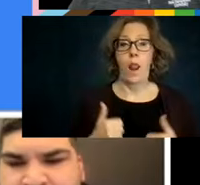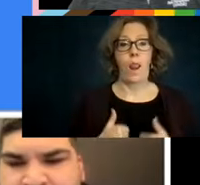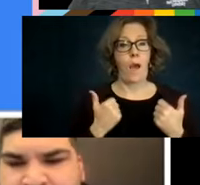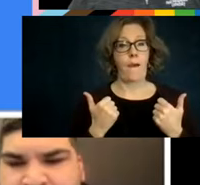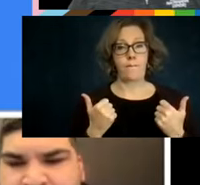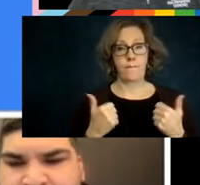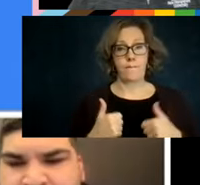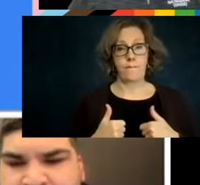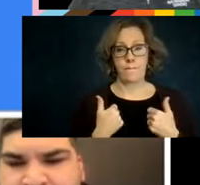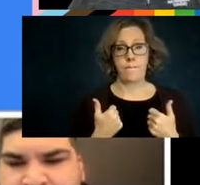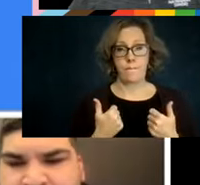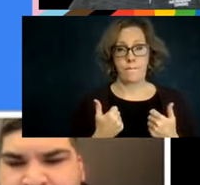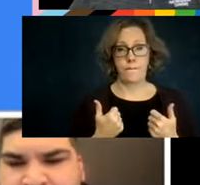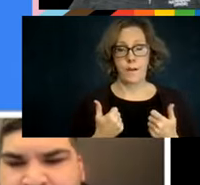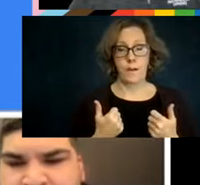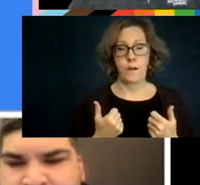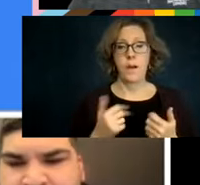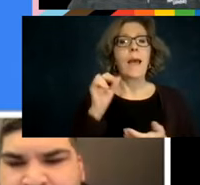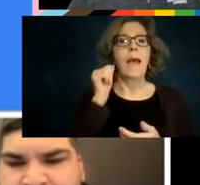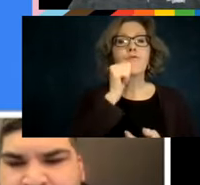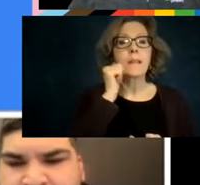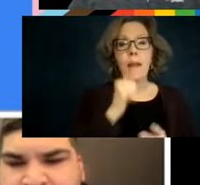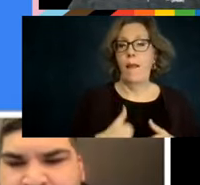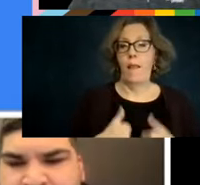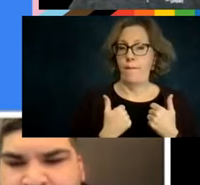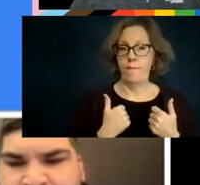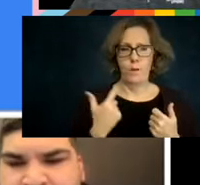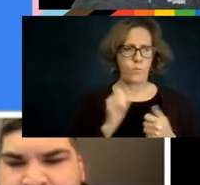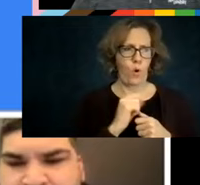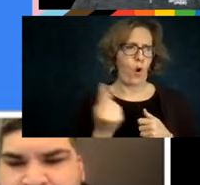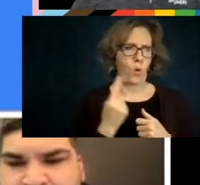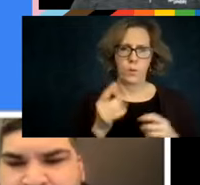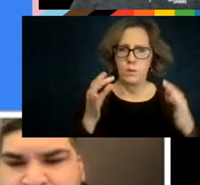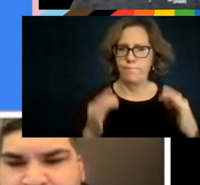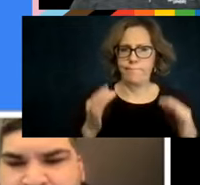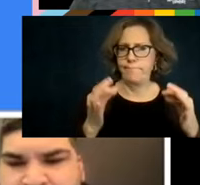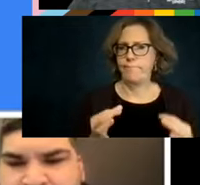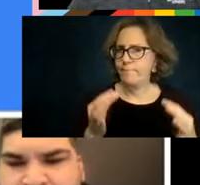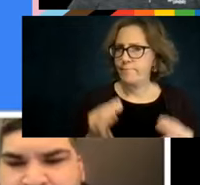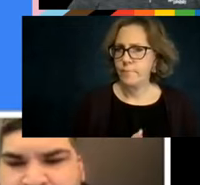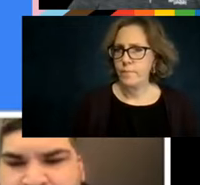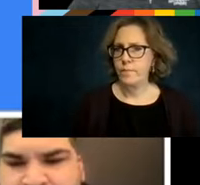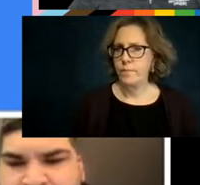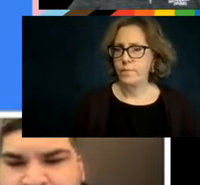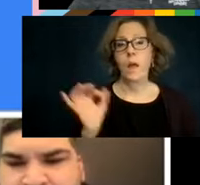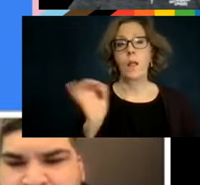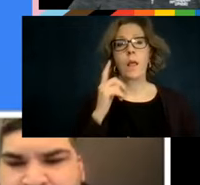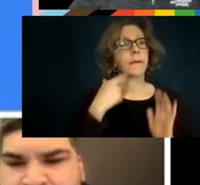make decisions day-to-day life. Like, I make decisions on, should I